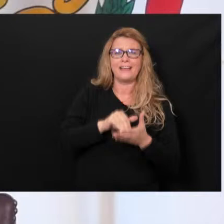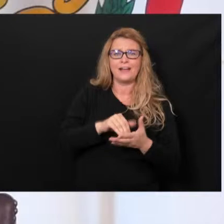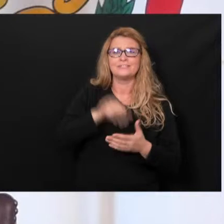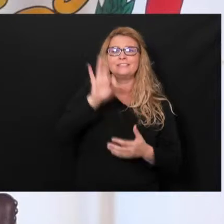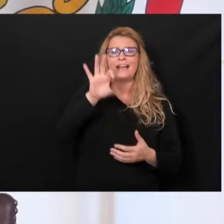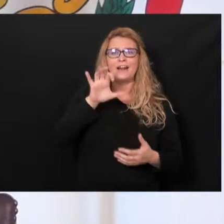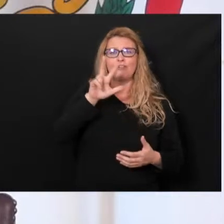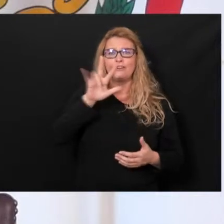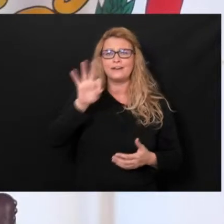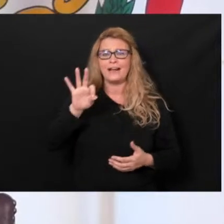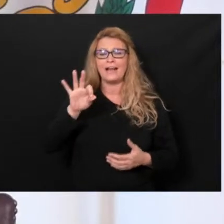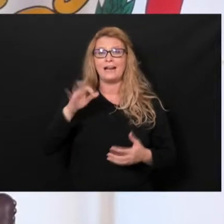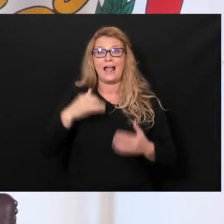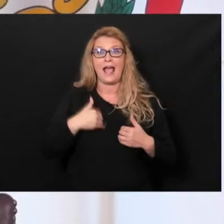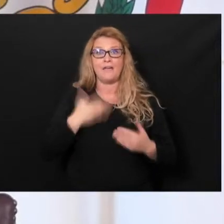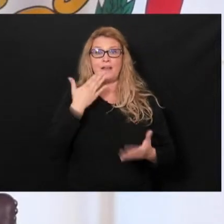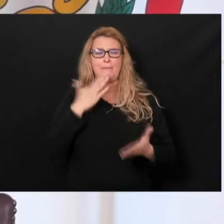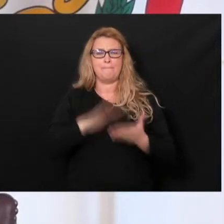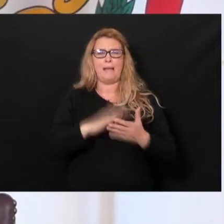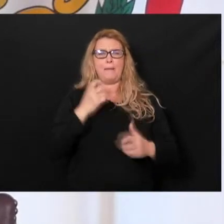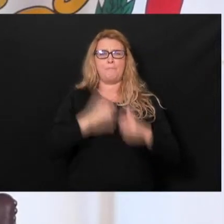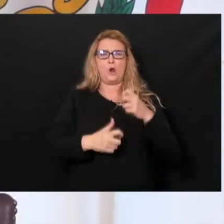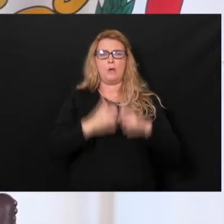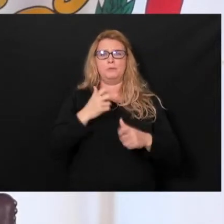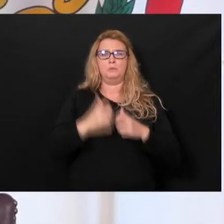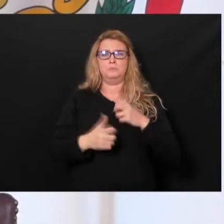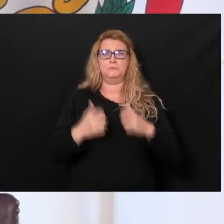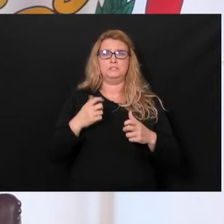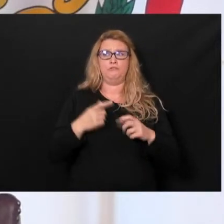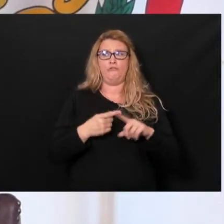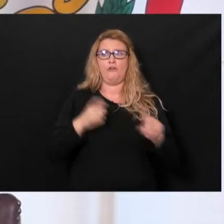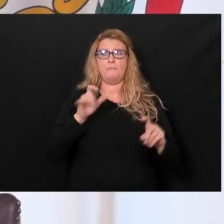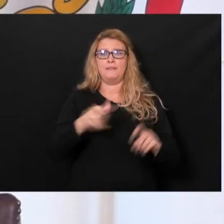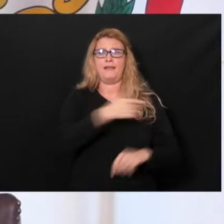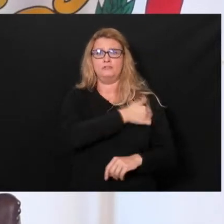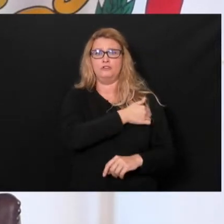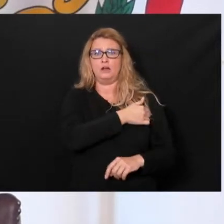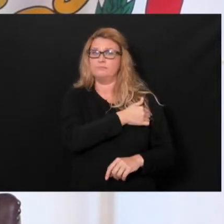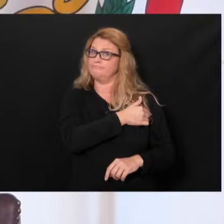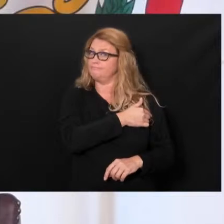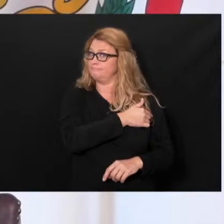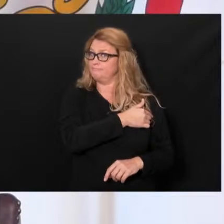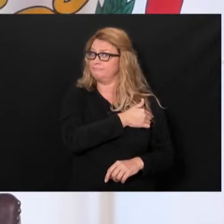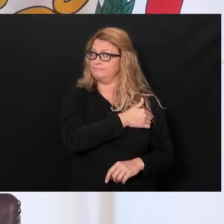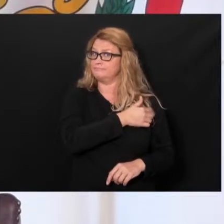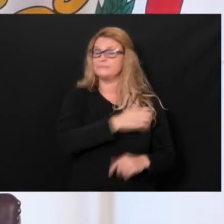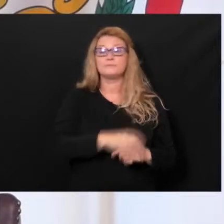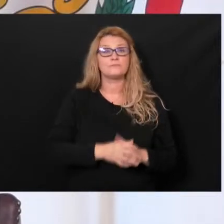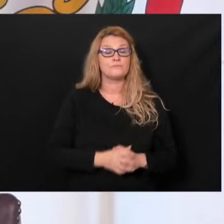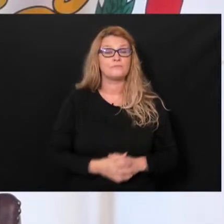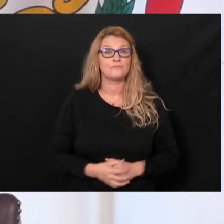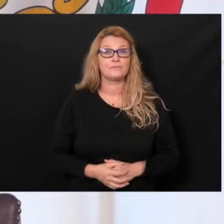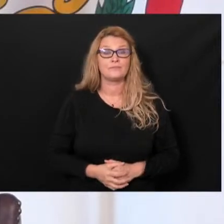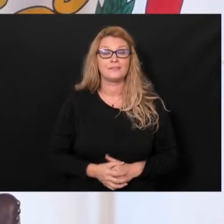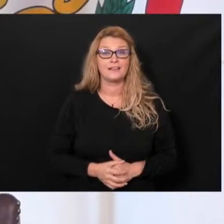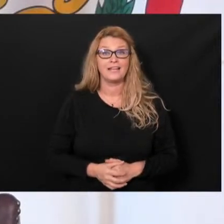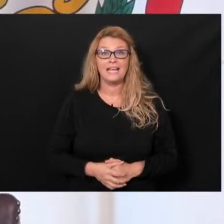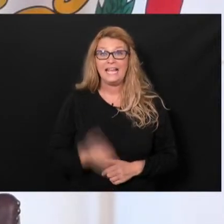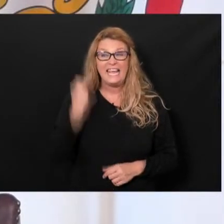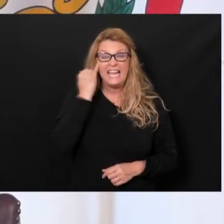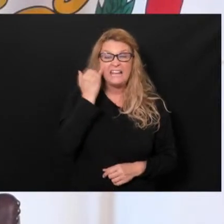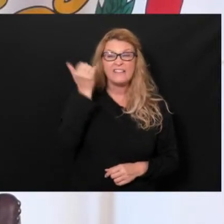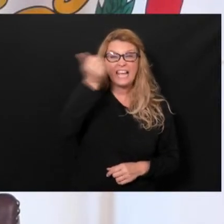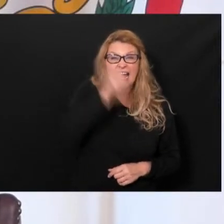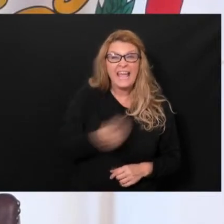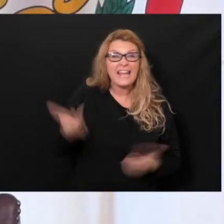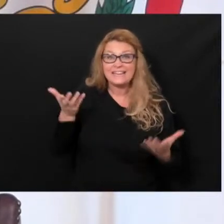160,939 have had real bad problems? I'll tell you, if it be any, it